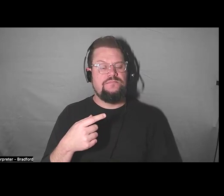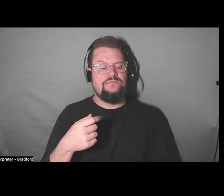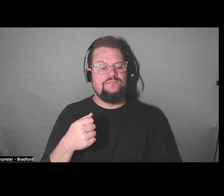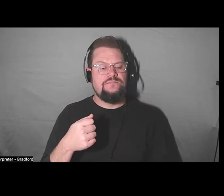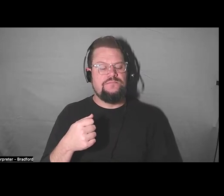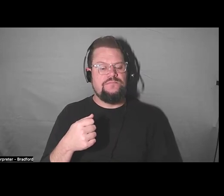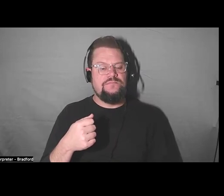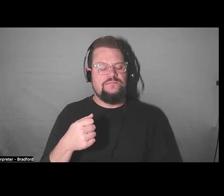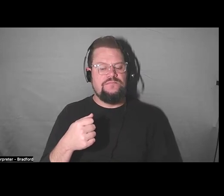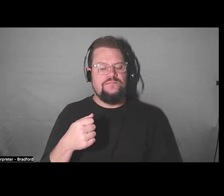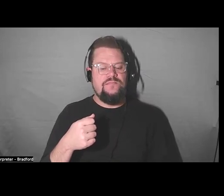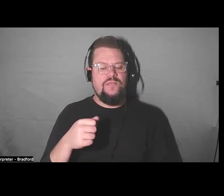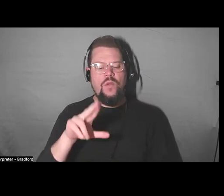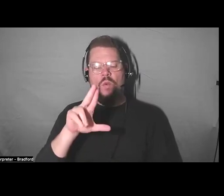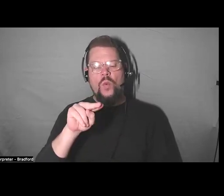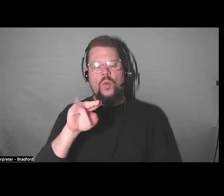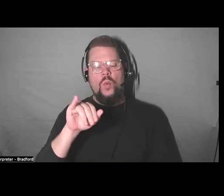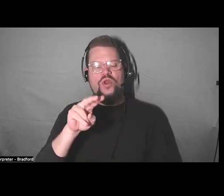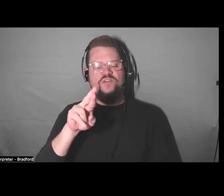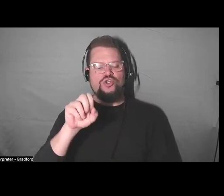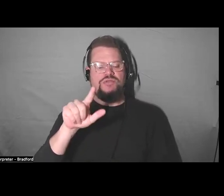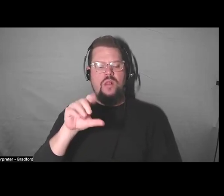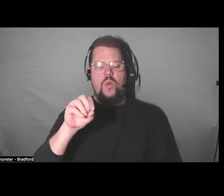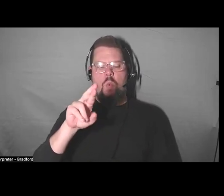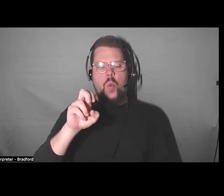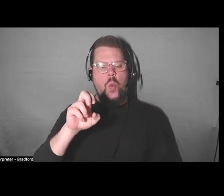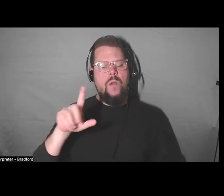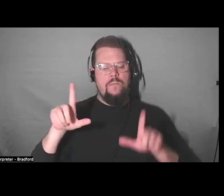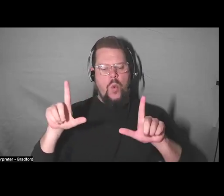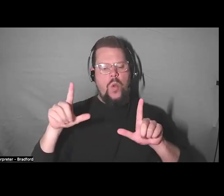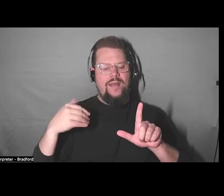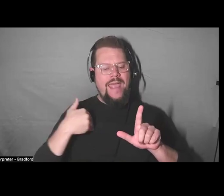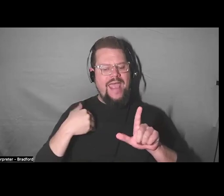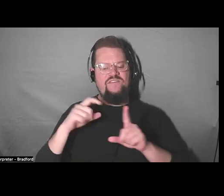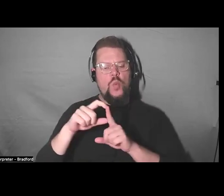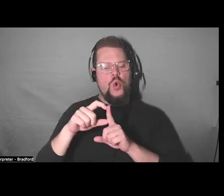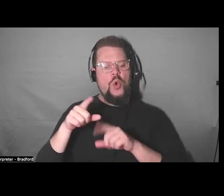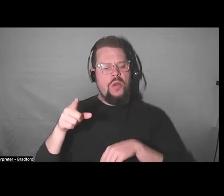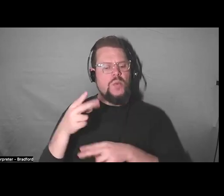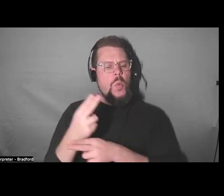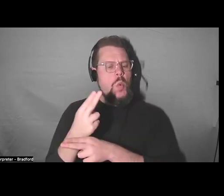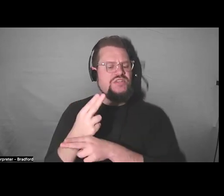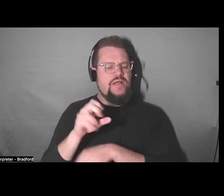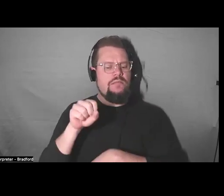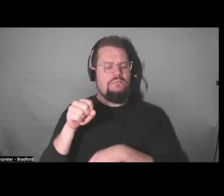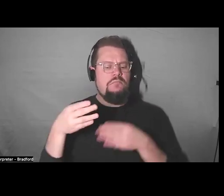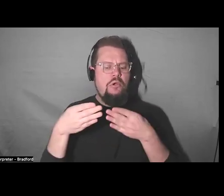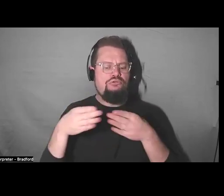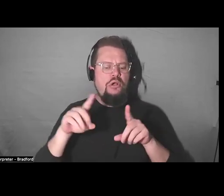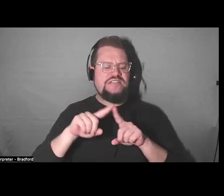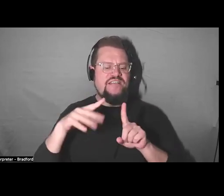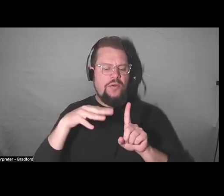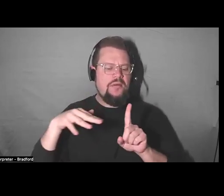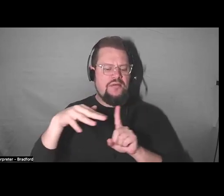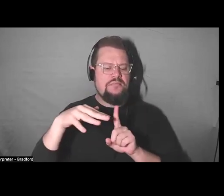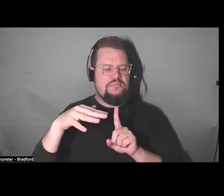a universal core board often does contain words that are useful across contexts,